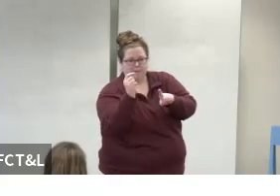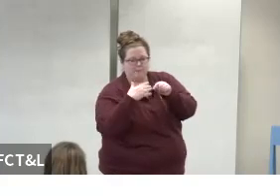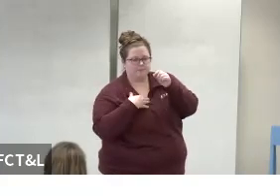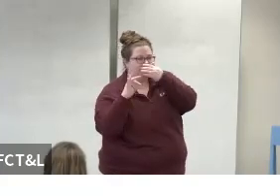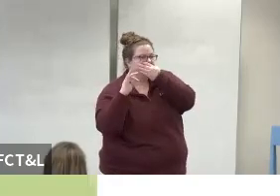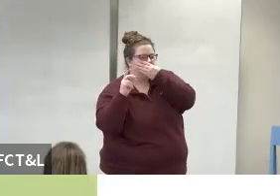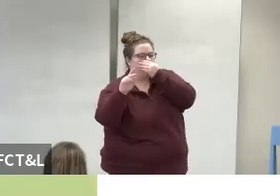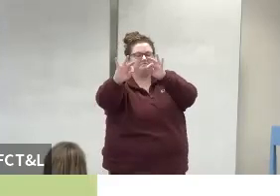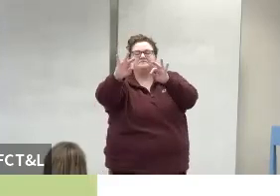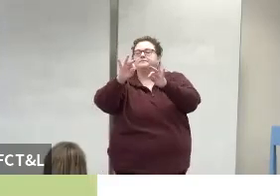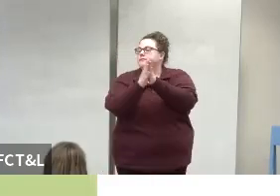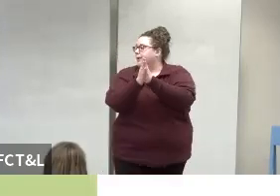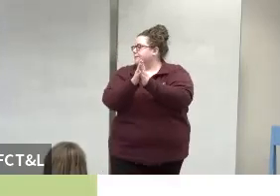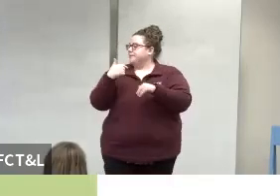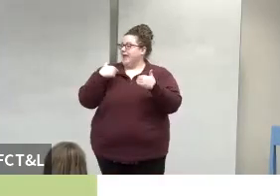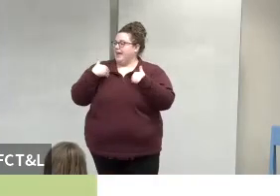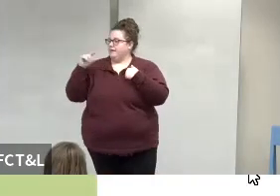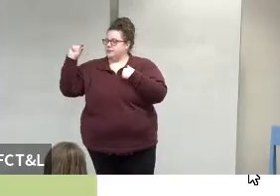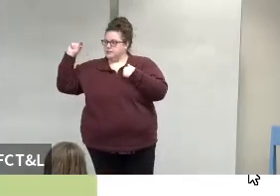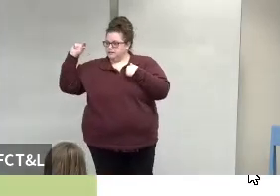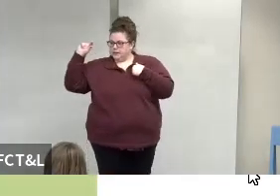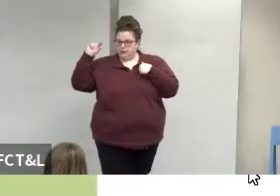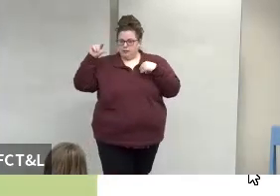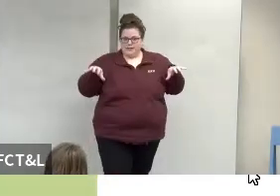Okay, go back one if you don't mind. Yeah, okay.